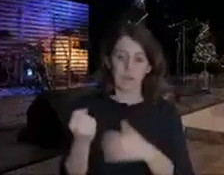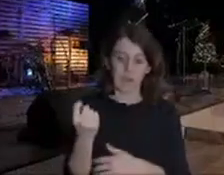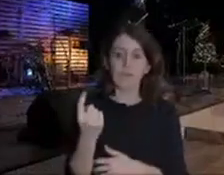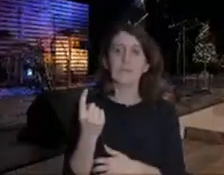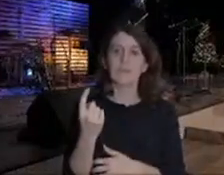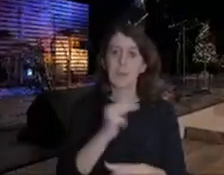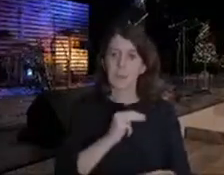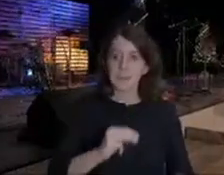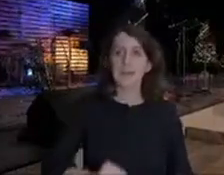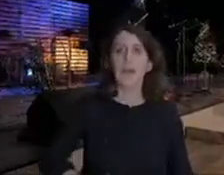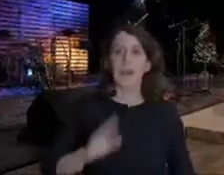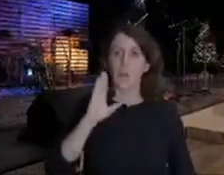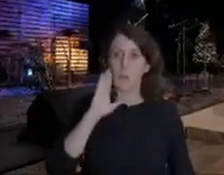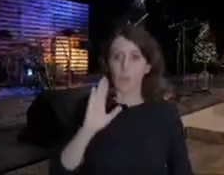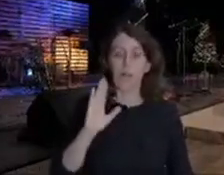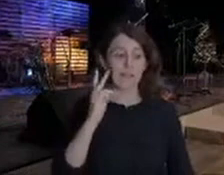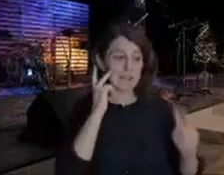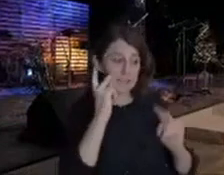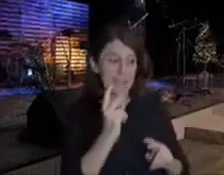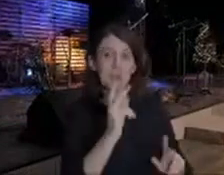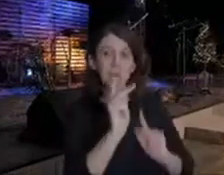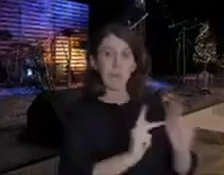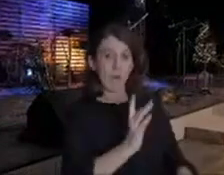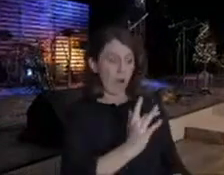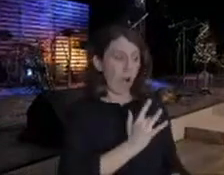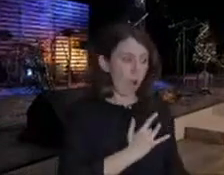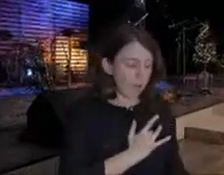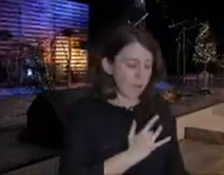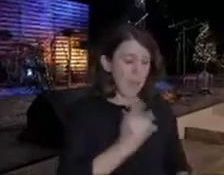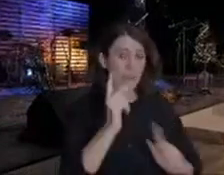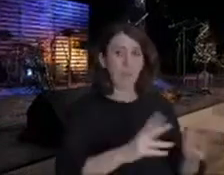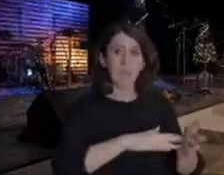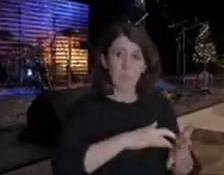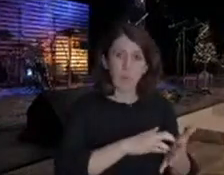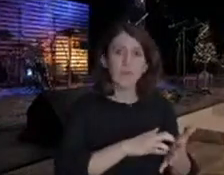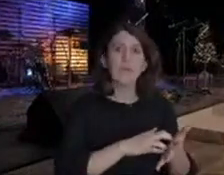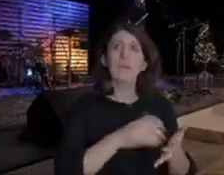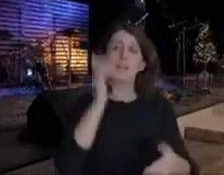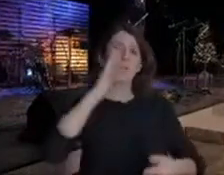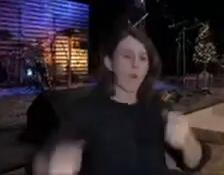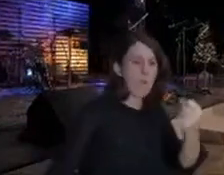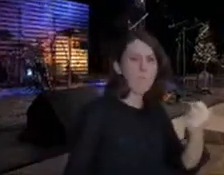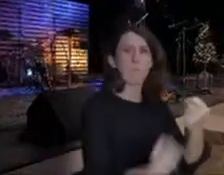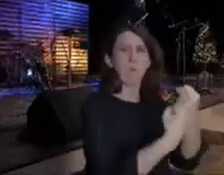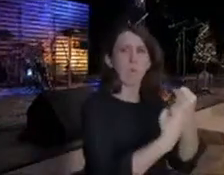the Messiah is going to be one who sees the heart and contends for the weak. Listen